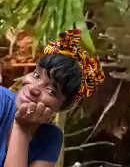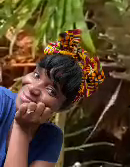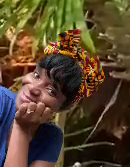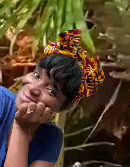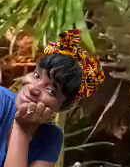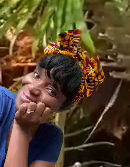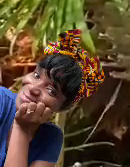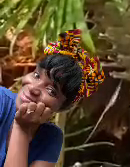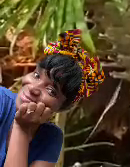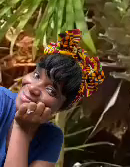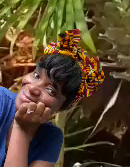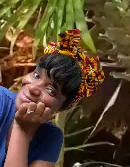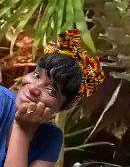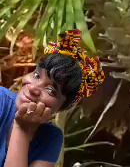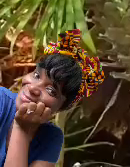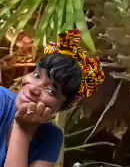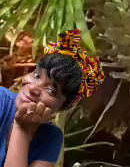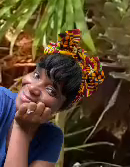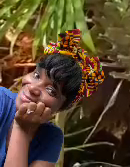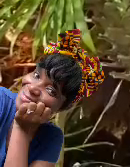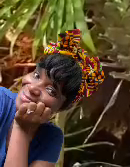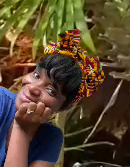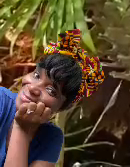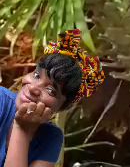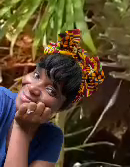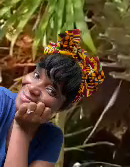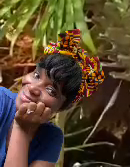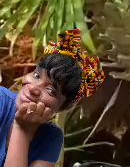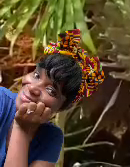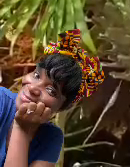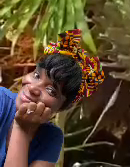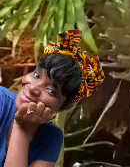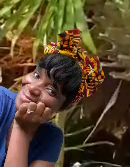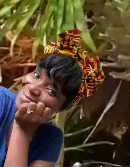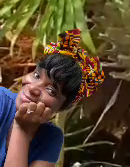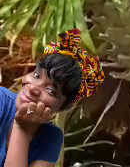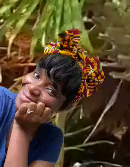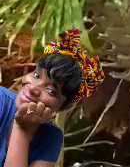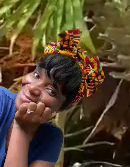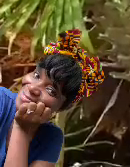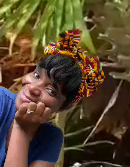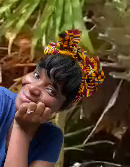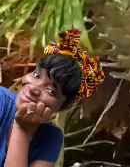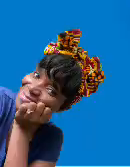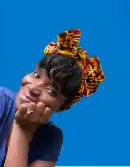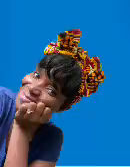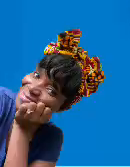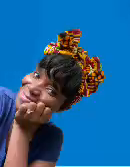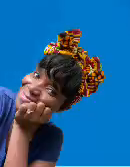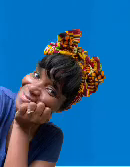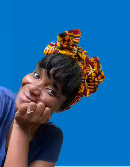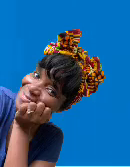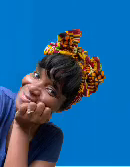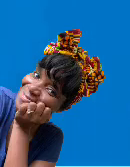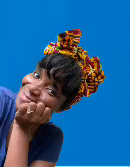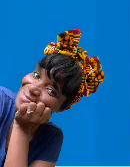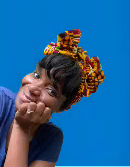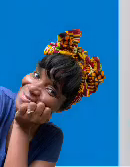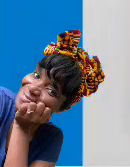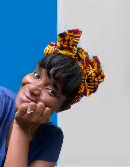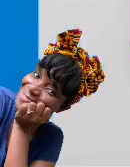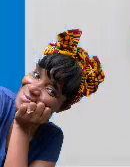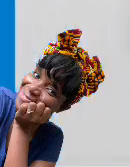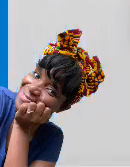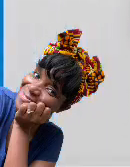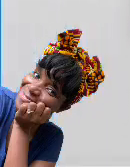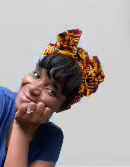clasp our hands. Until next week's Sabbath, be good. Let us pray. Our Father